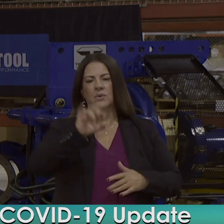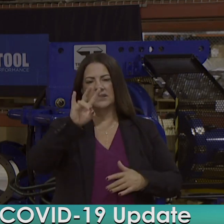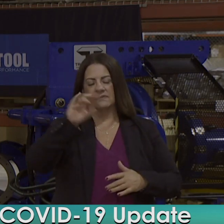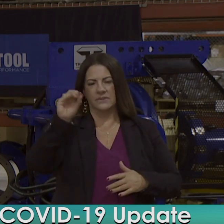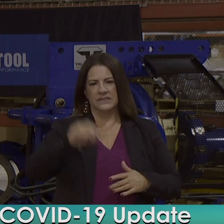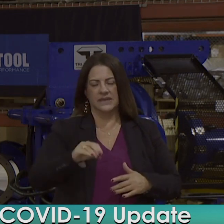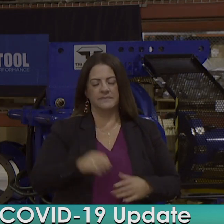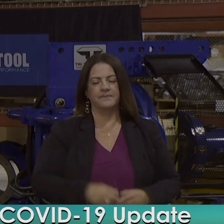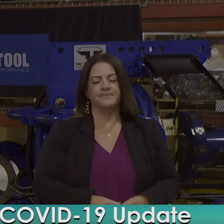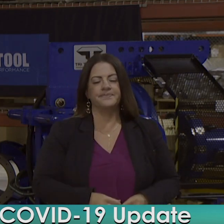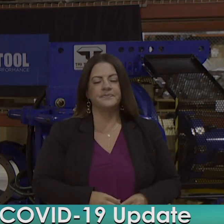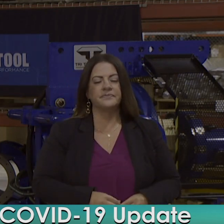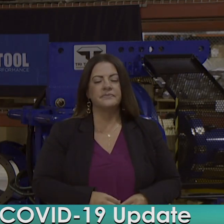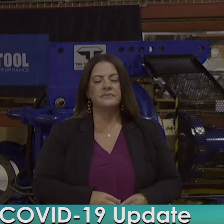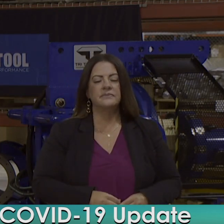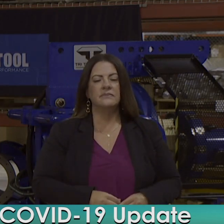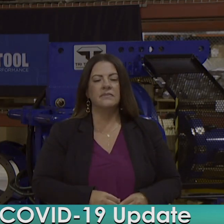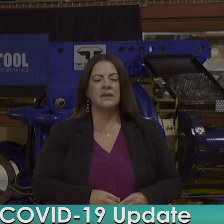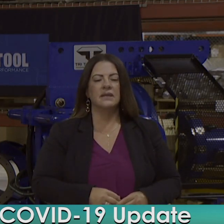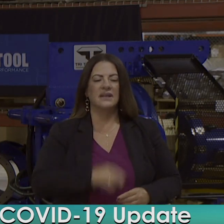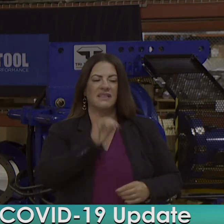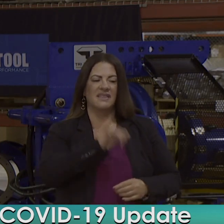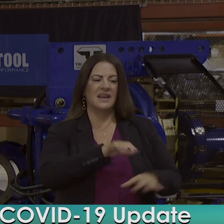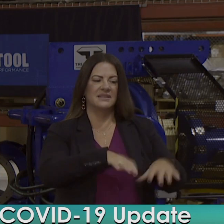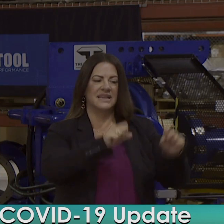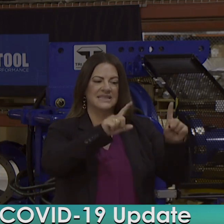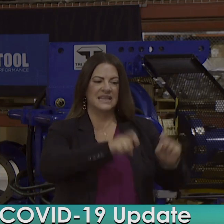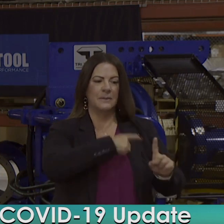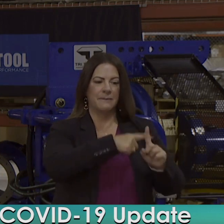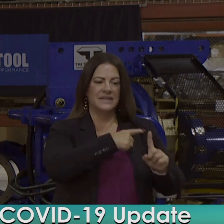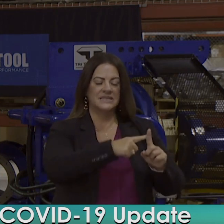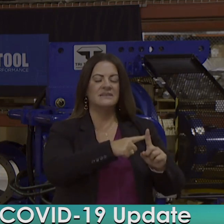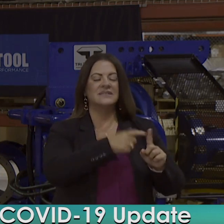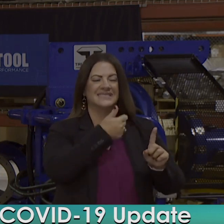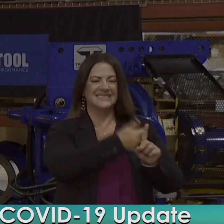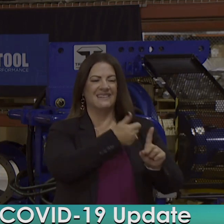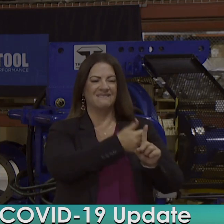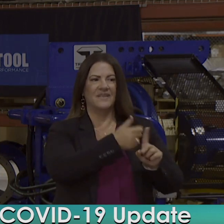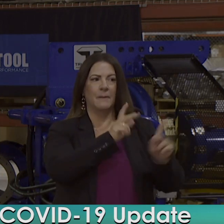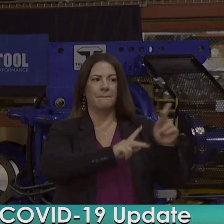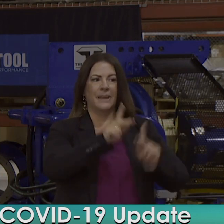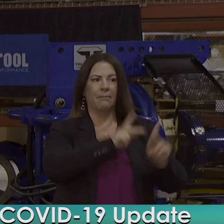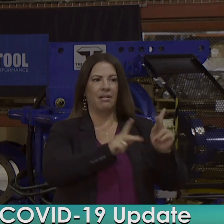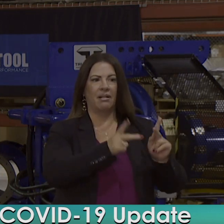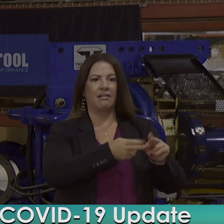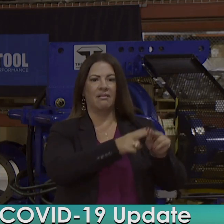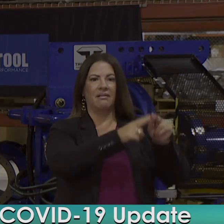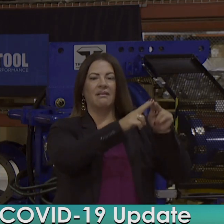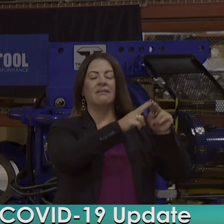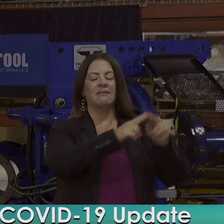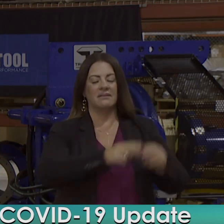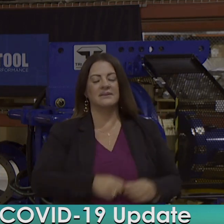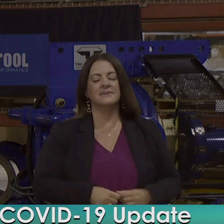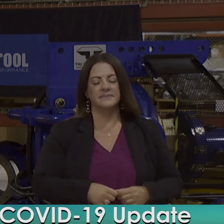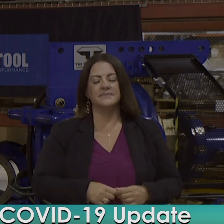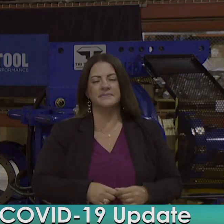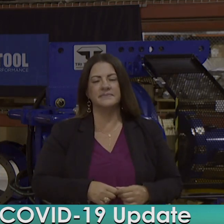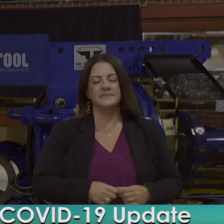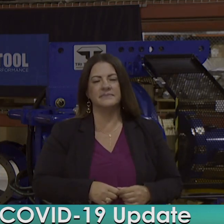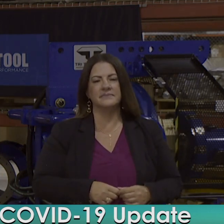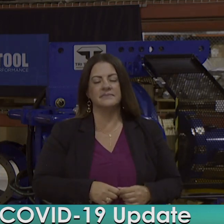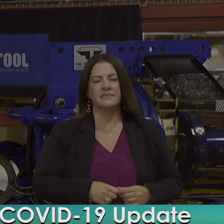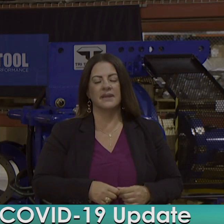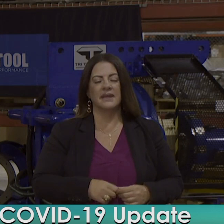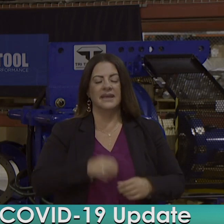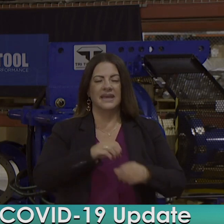5.7%. So positivity rate in the state of California over a 14-day period, 5.3%. Over a